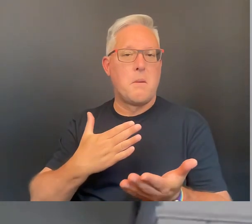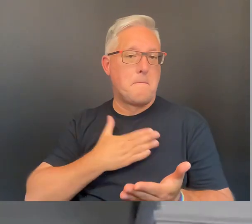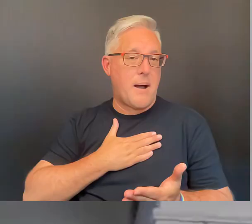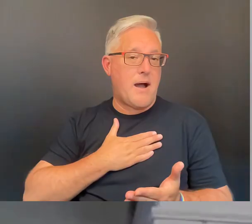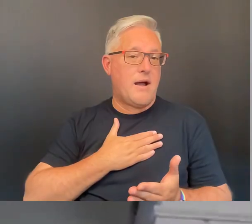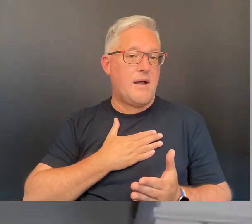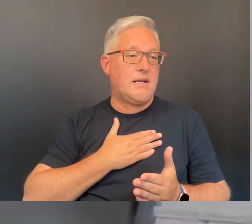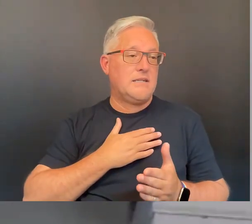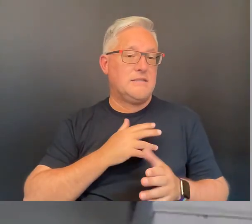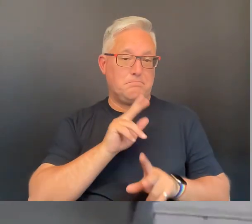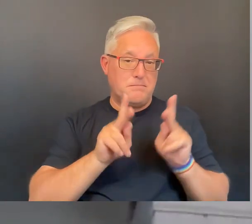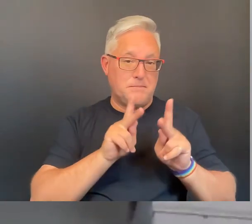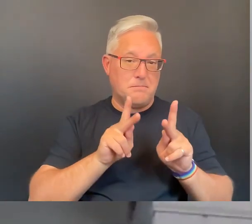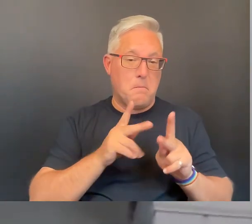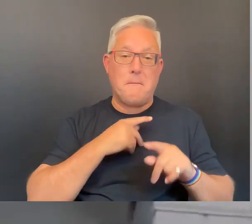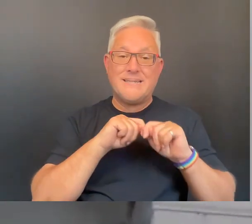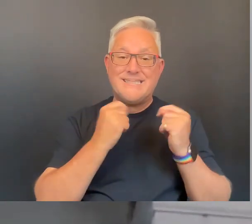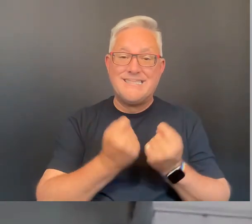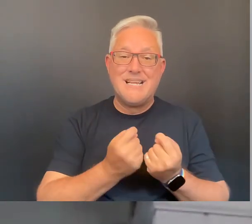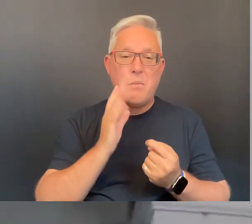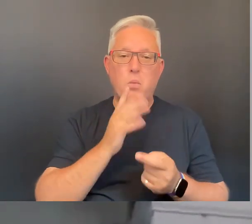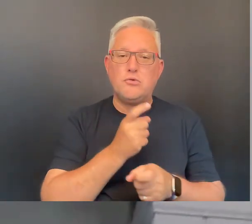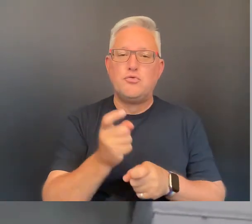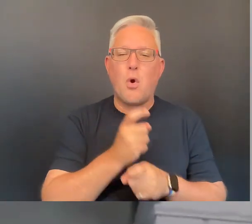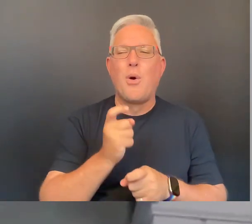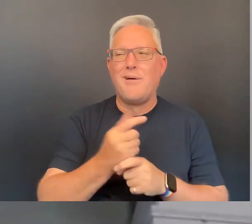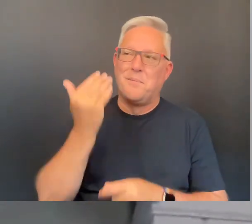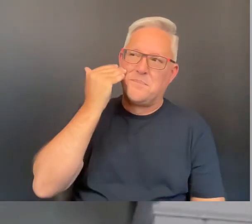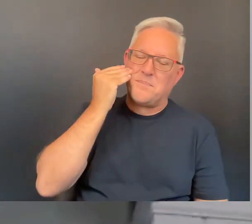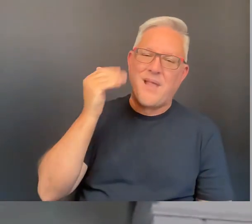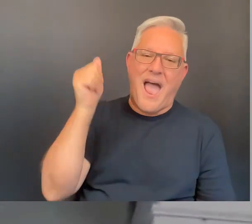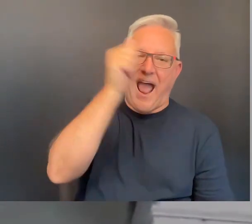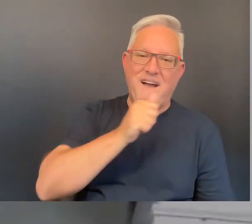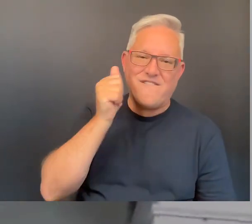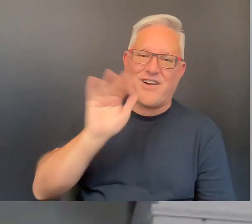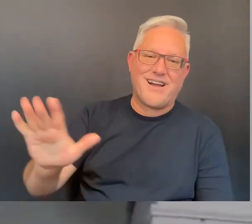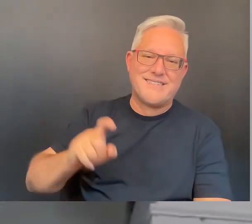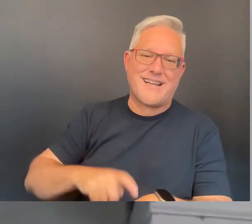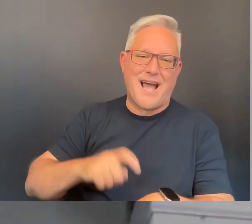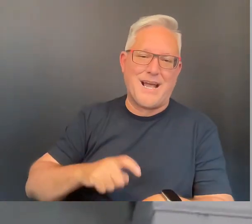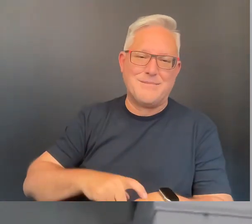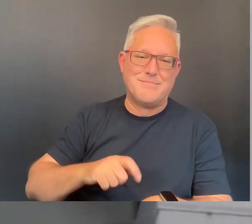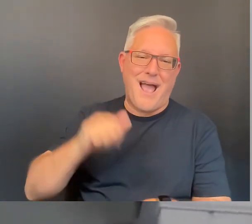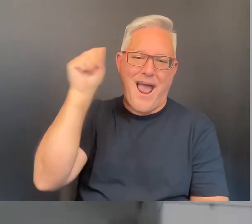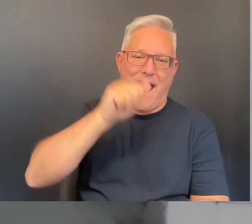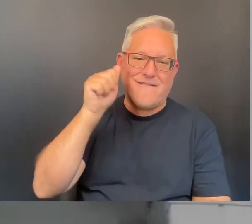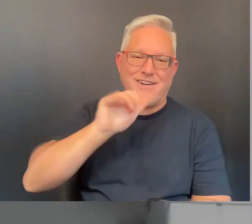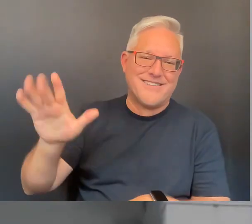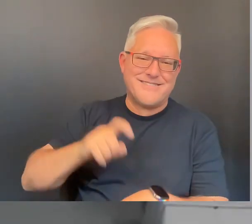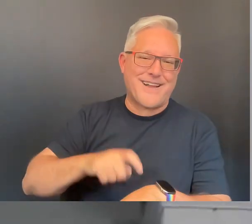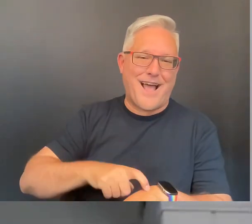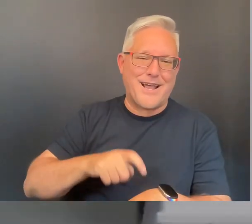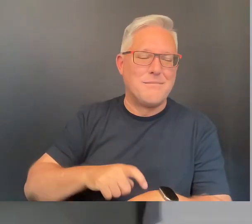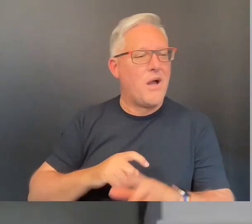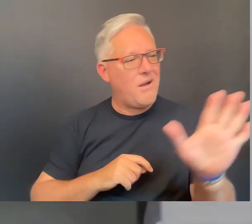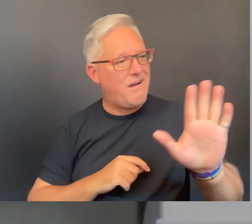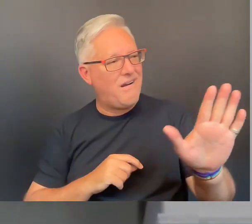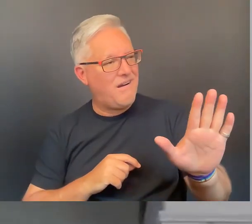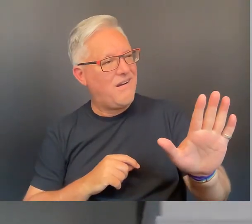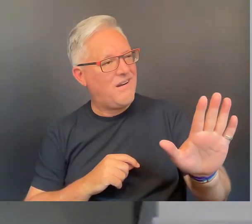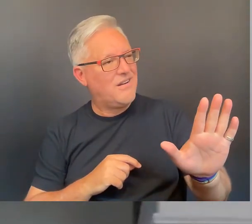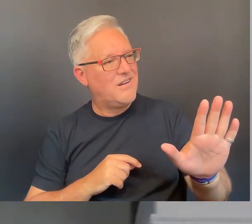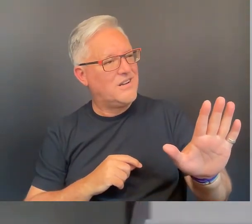my people, my teams would joke about African time, and th- no, they do